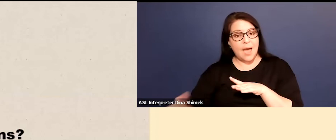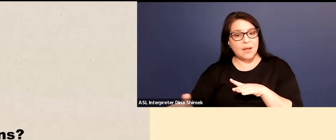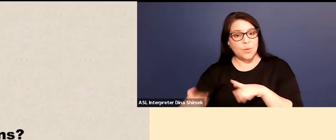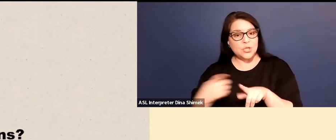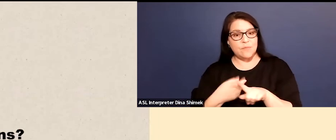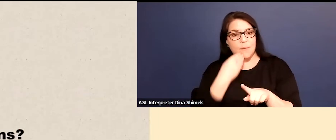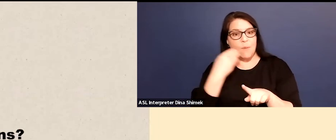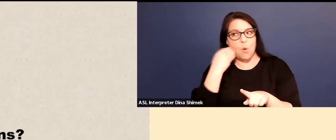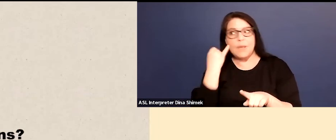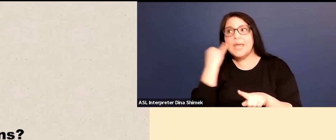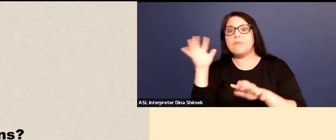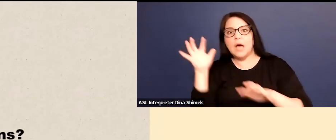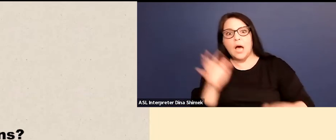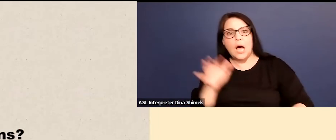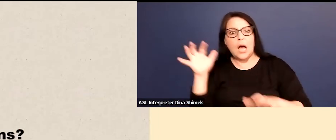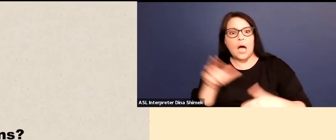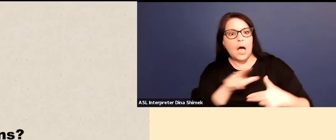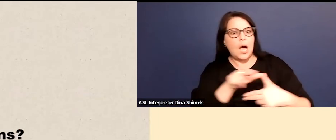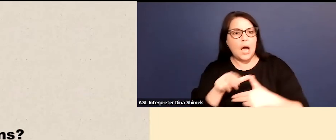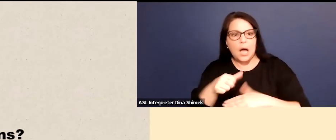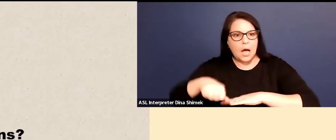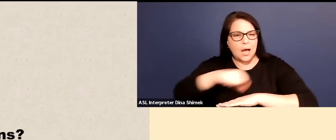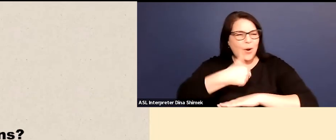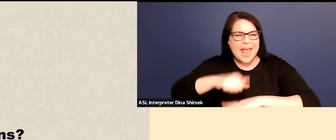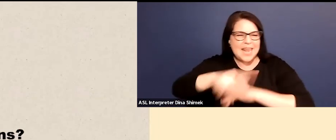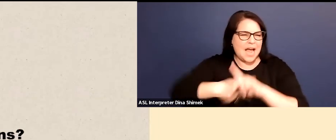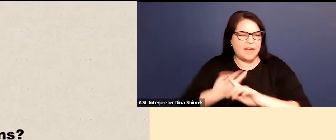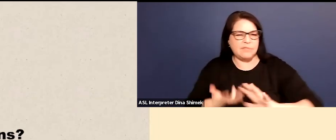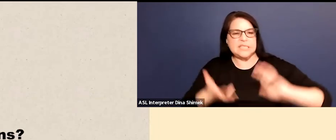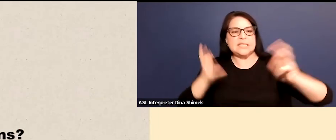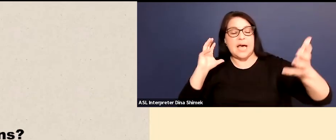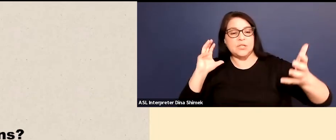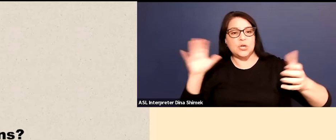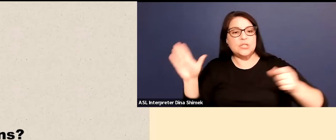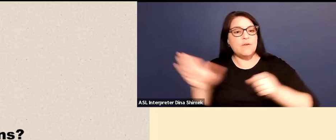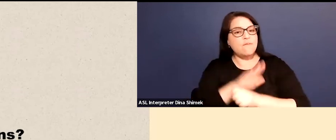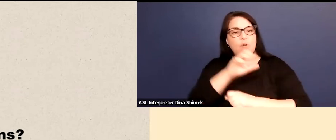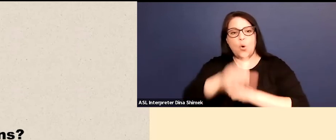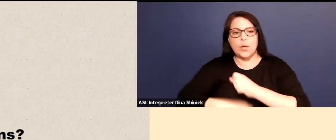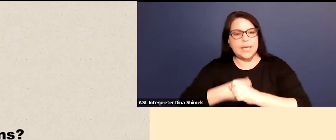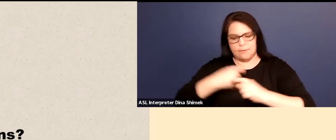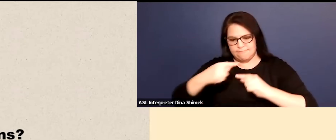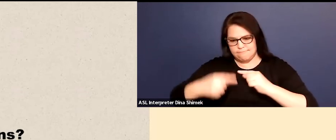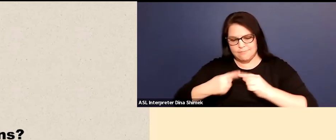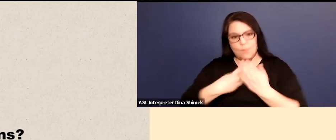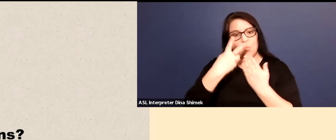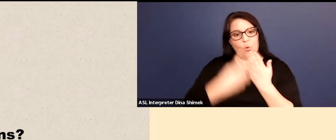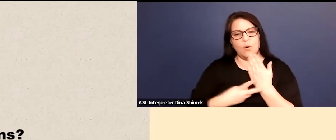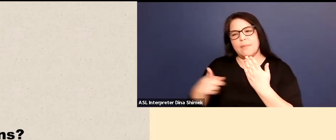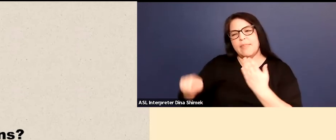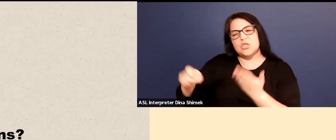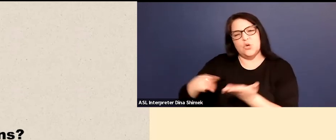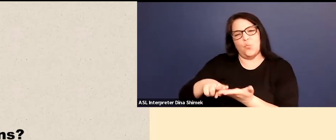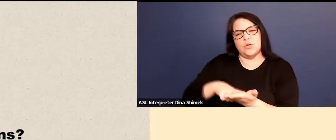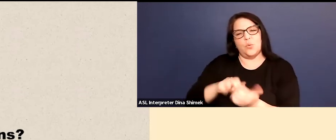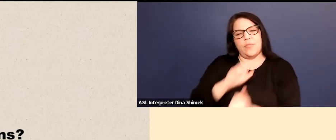in time of a storm or any type of disaster, it's a year-round program. They should register with the